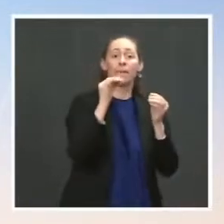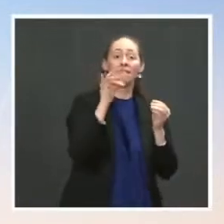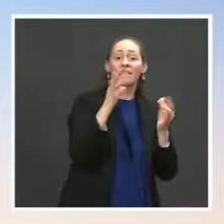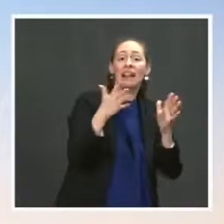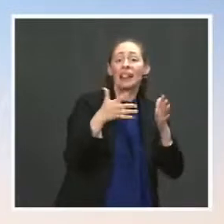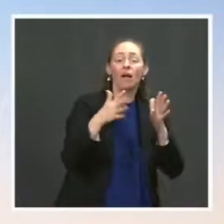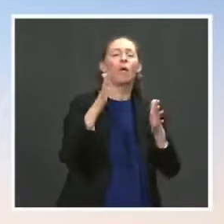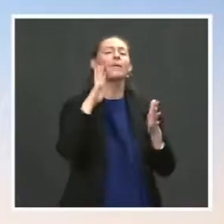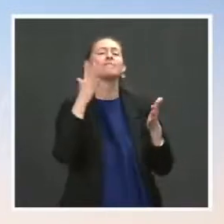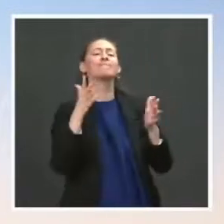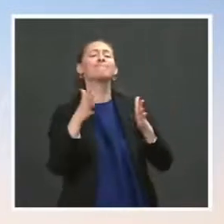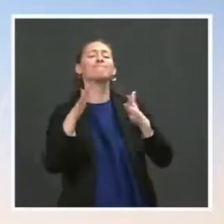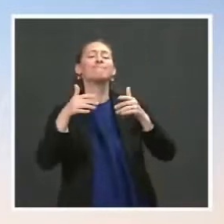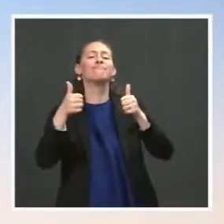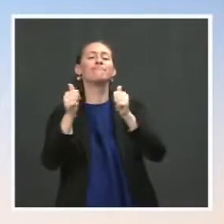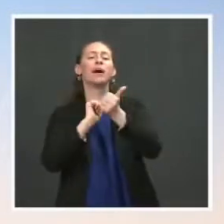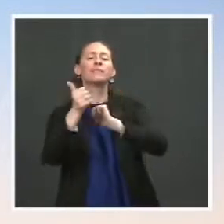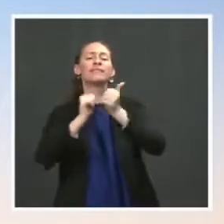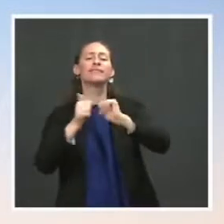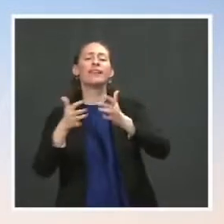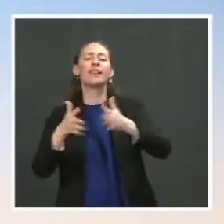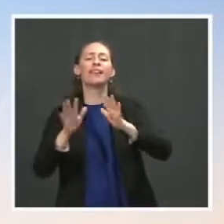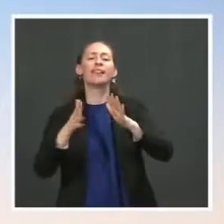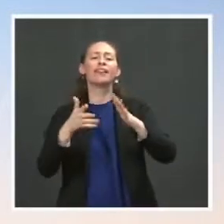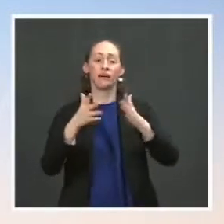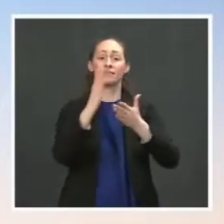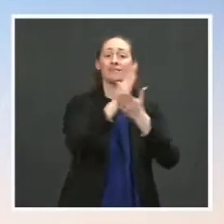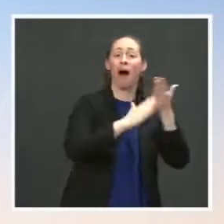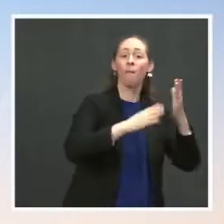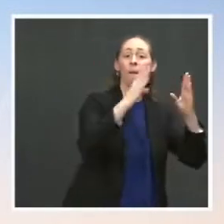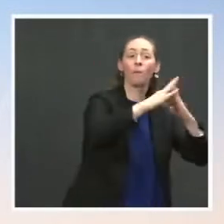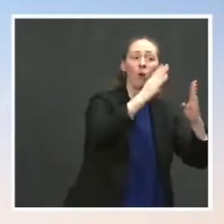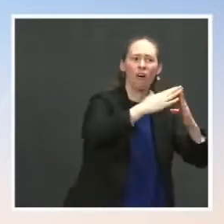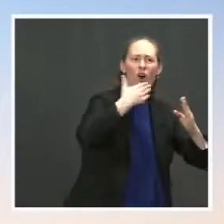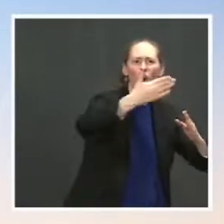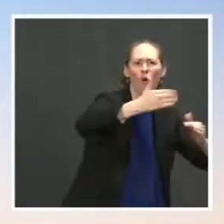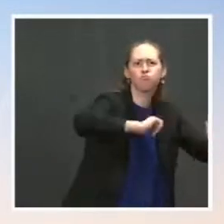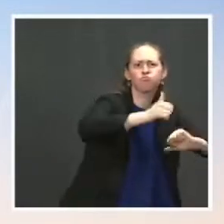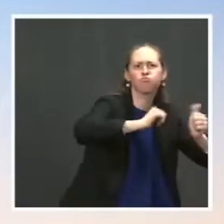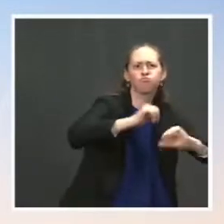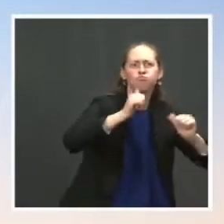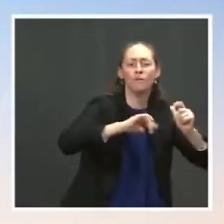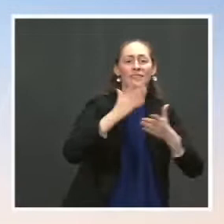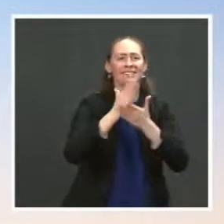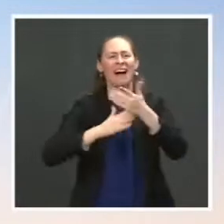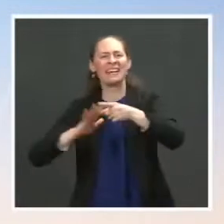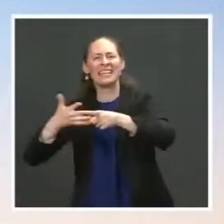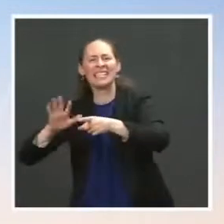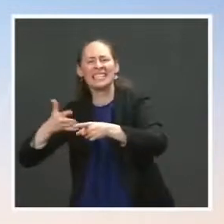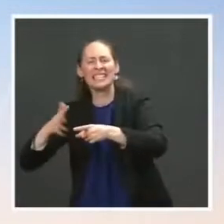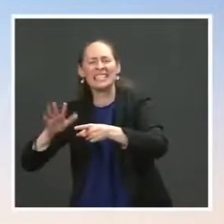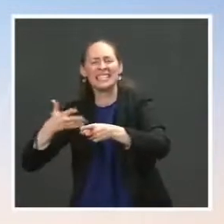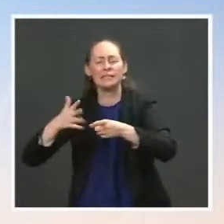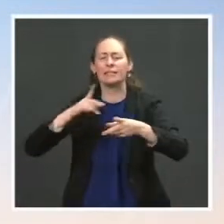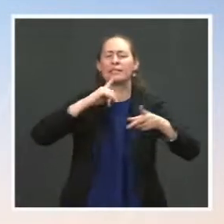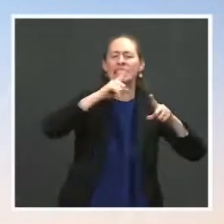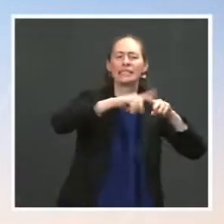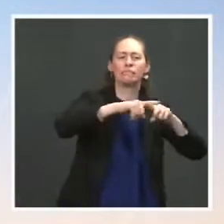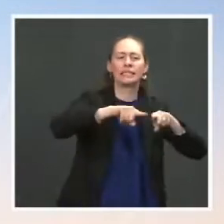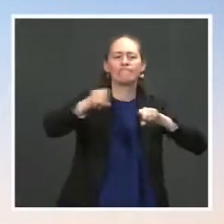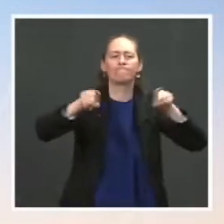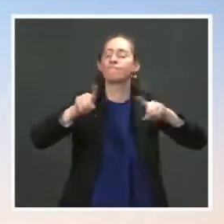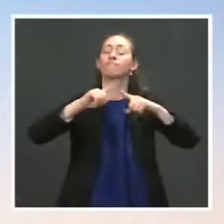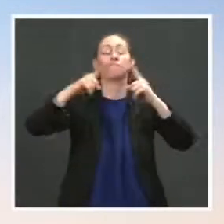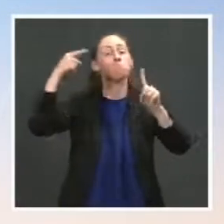be the most successful in rounds of competition, but that it doesn't feel like other communities are being left behind, because we've got to make sure there's